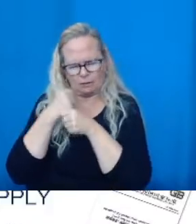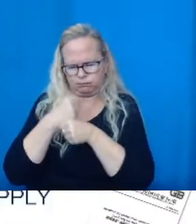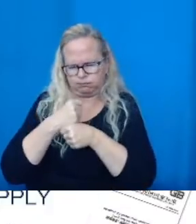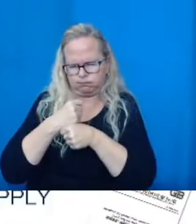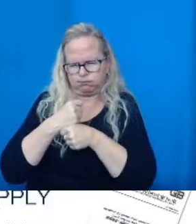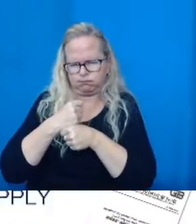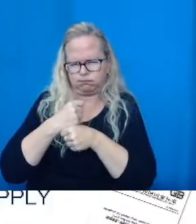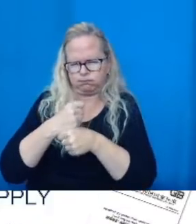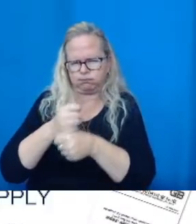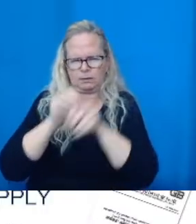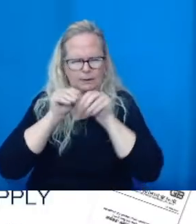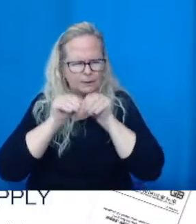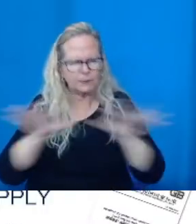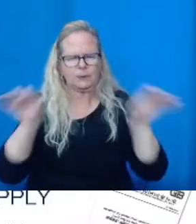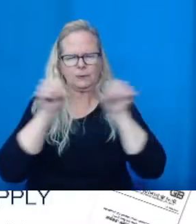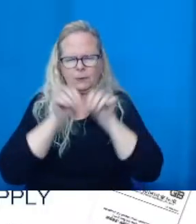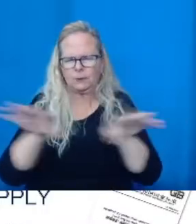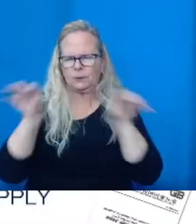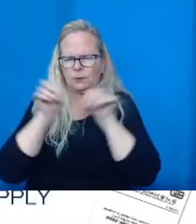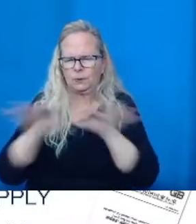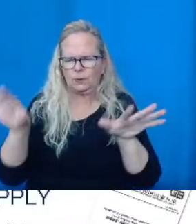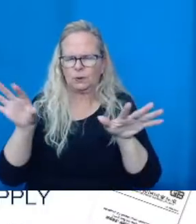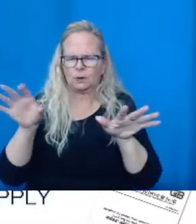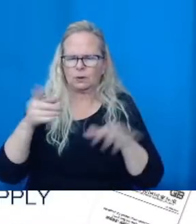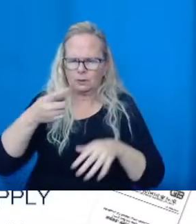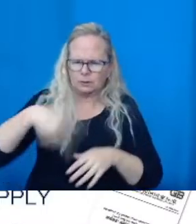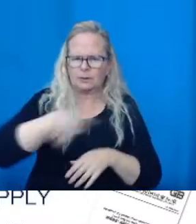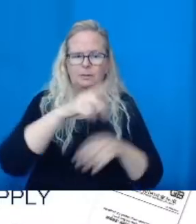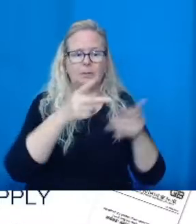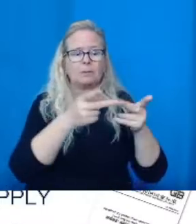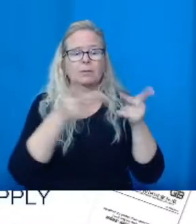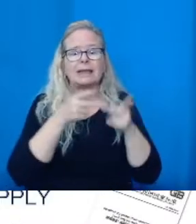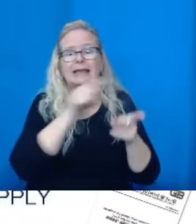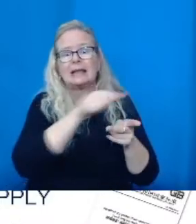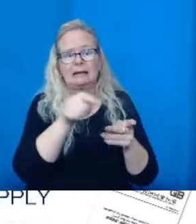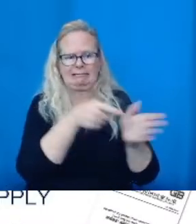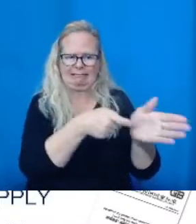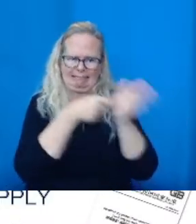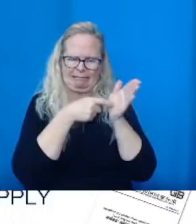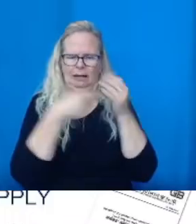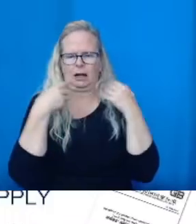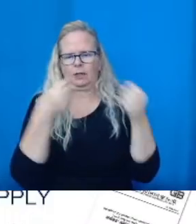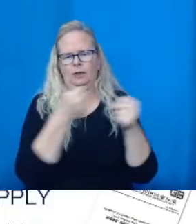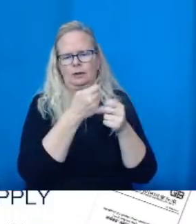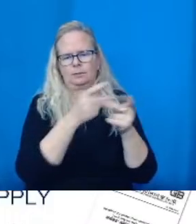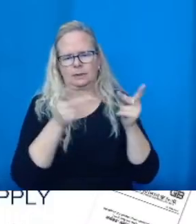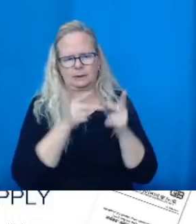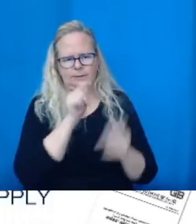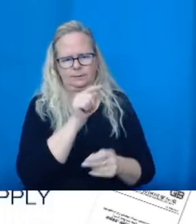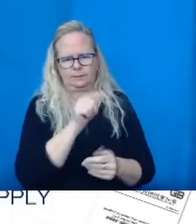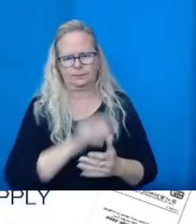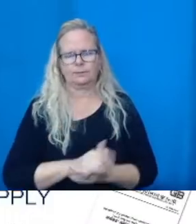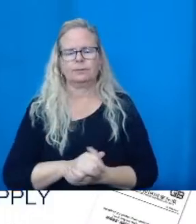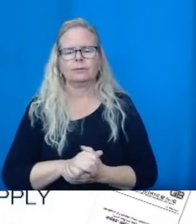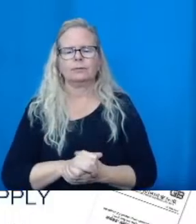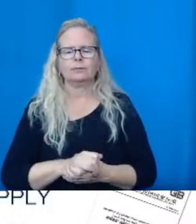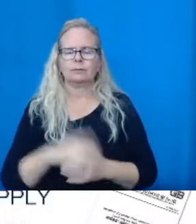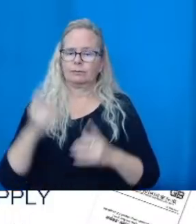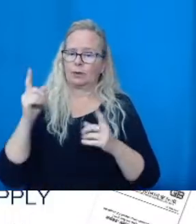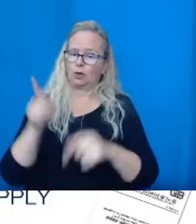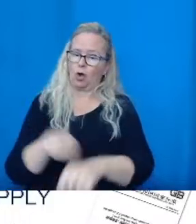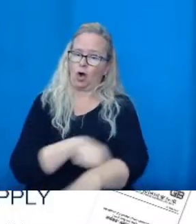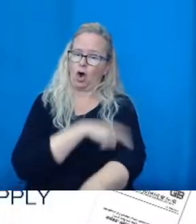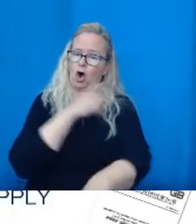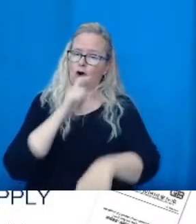healthcare. There's a longer-term solution that's underway right now, and that is that the Canadian Standards